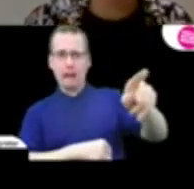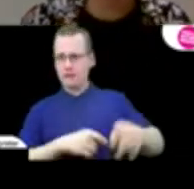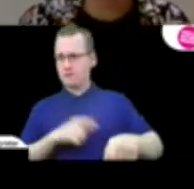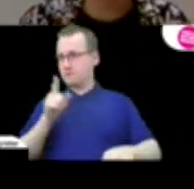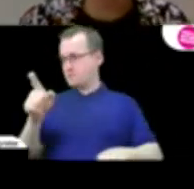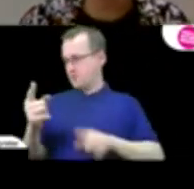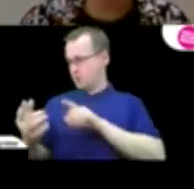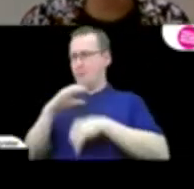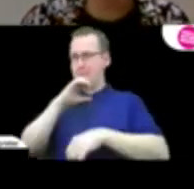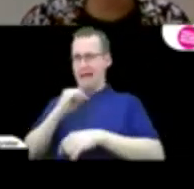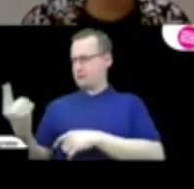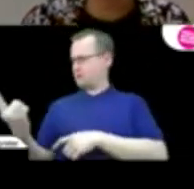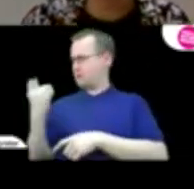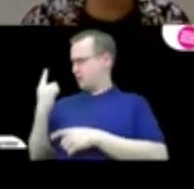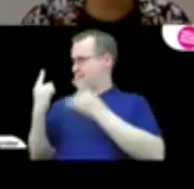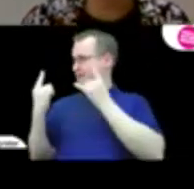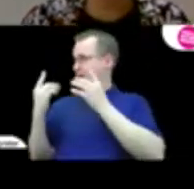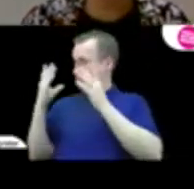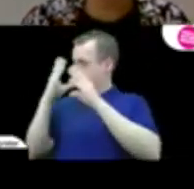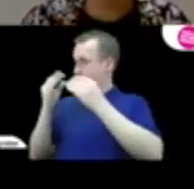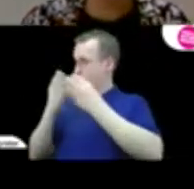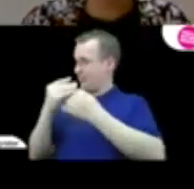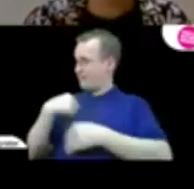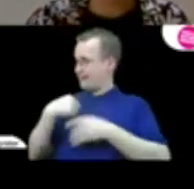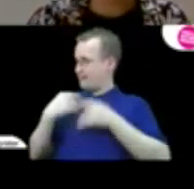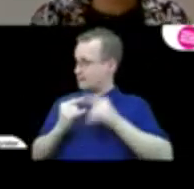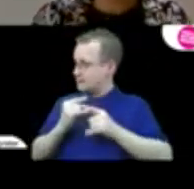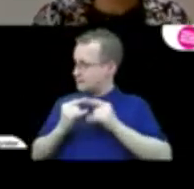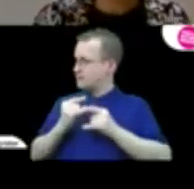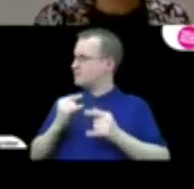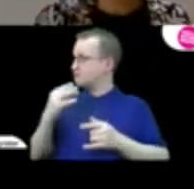being influenced by Christian missionaries.